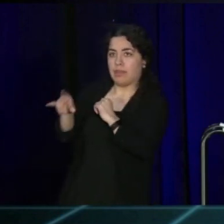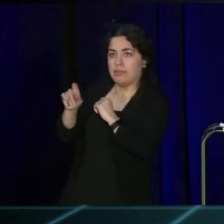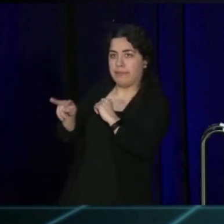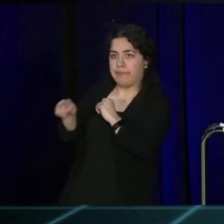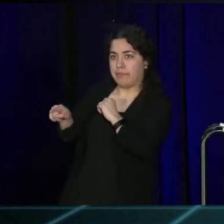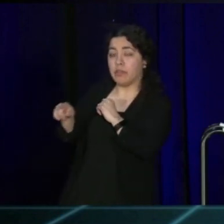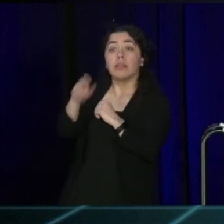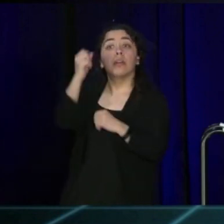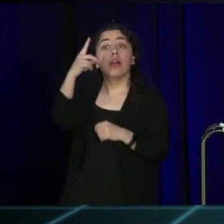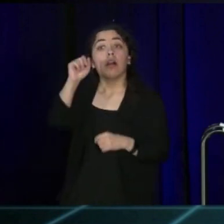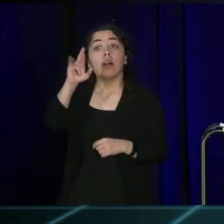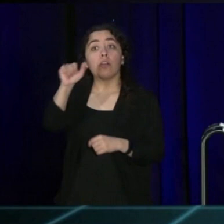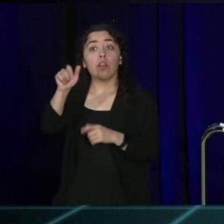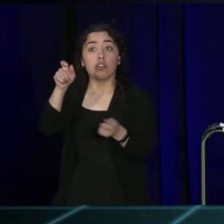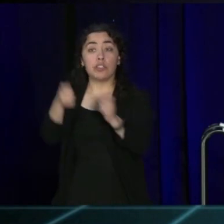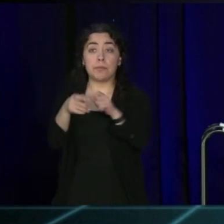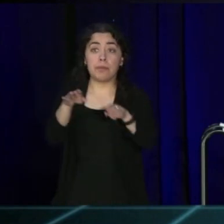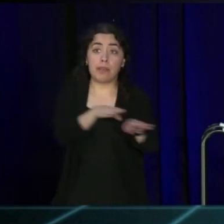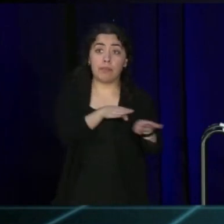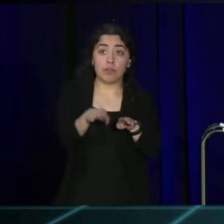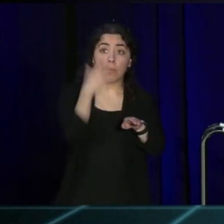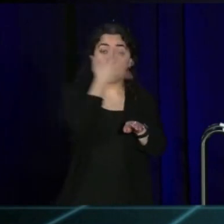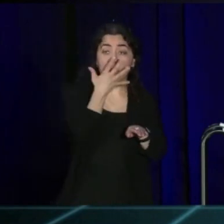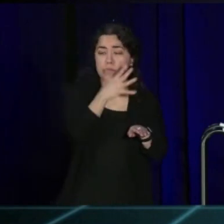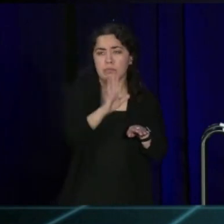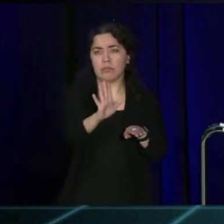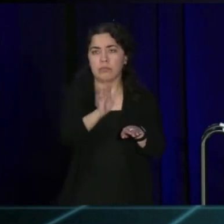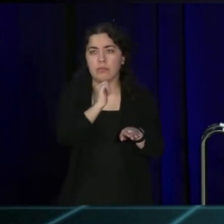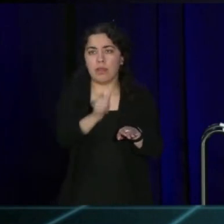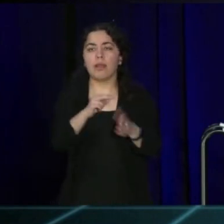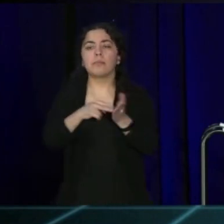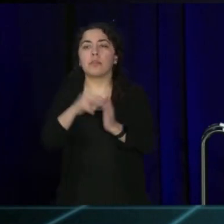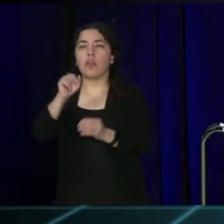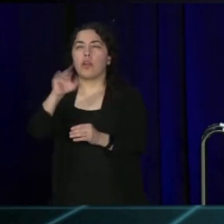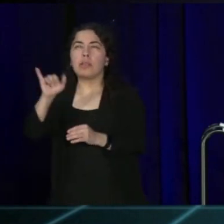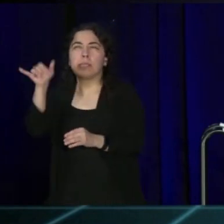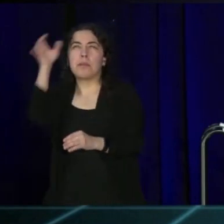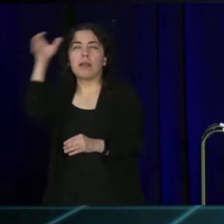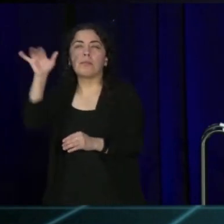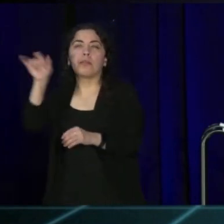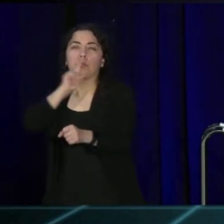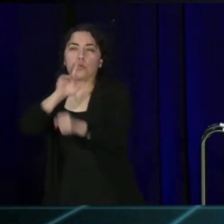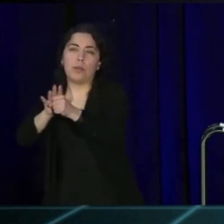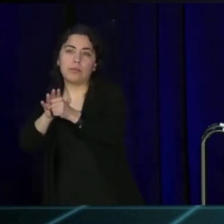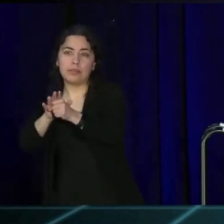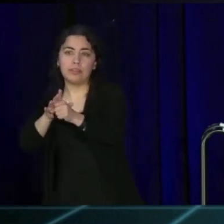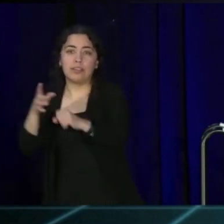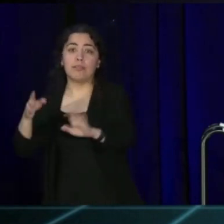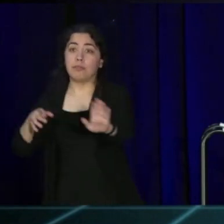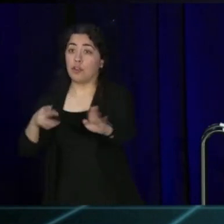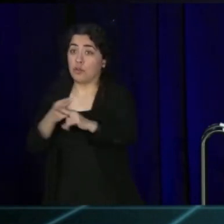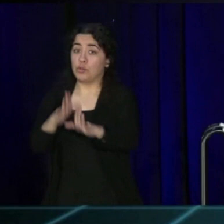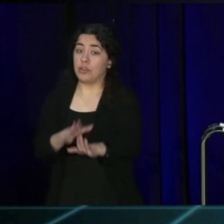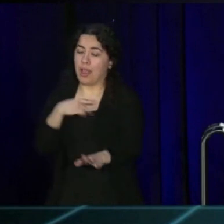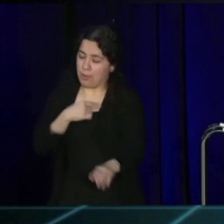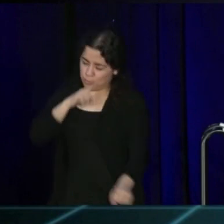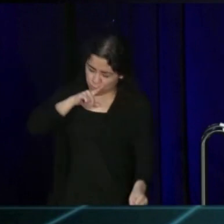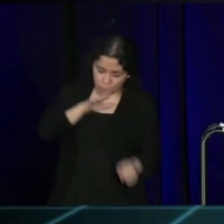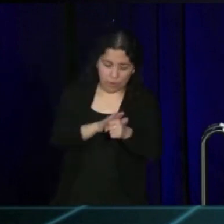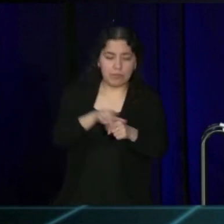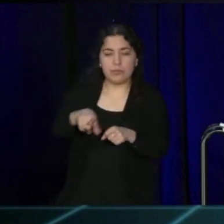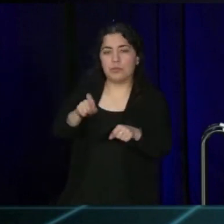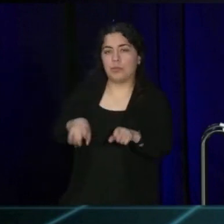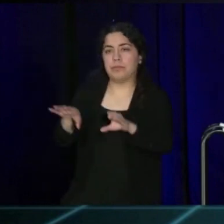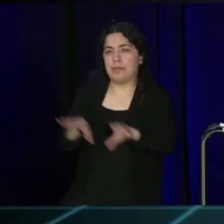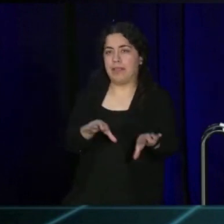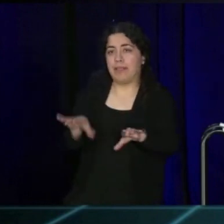behavior or appearance in any way. So we can treat ARIA as a promise. We are promising to the user that this is supposed to behave like a